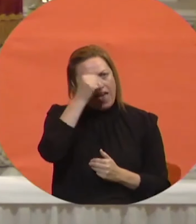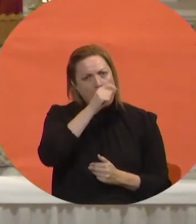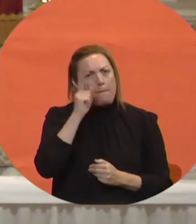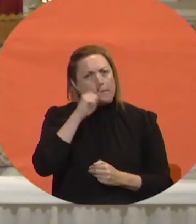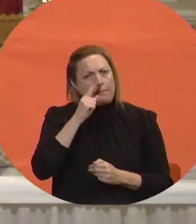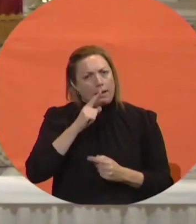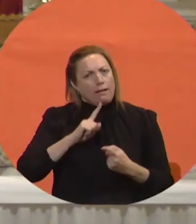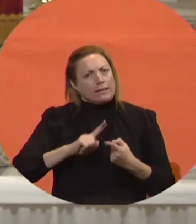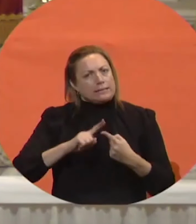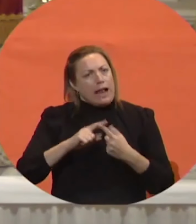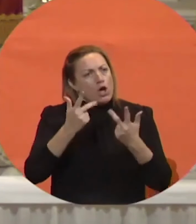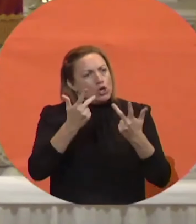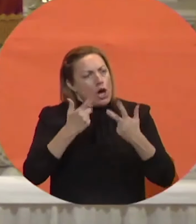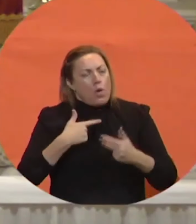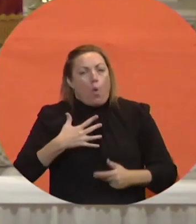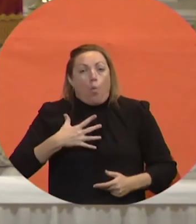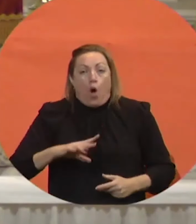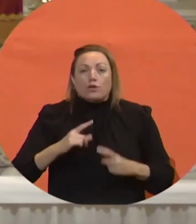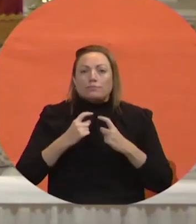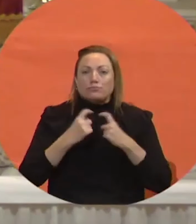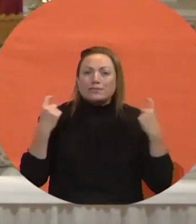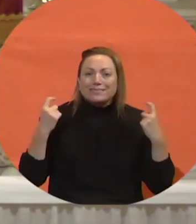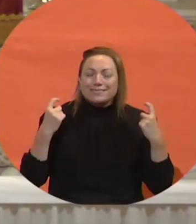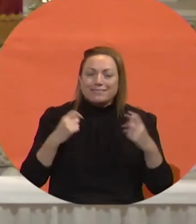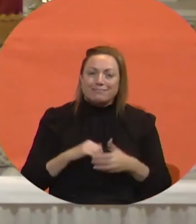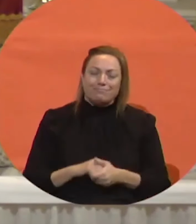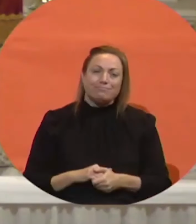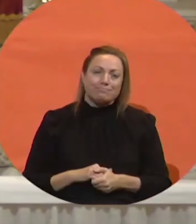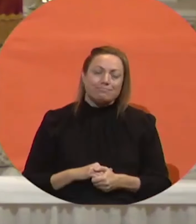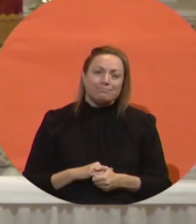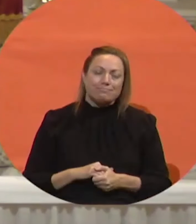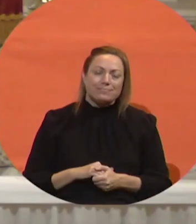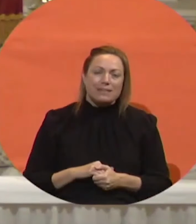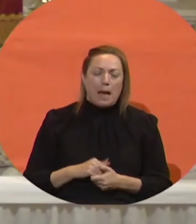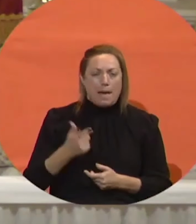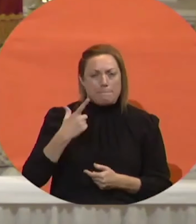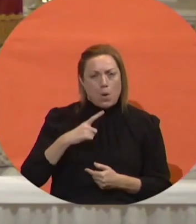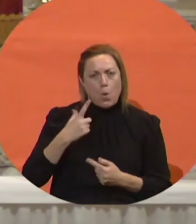priests after the heart of the Good Shepherd.